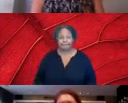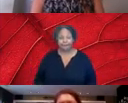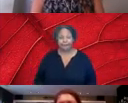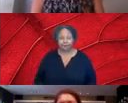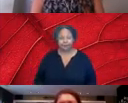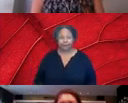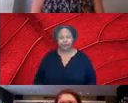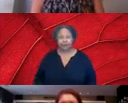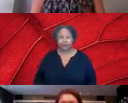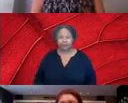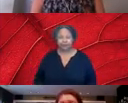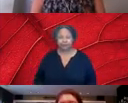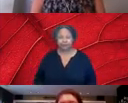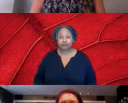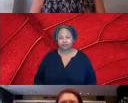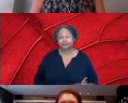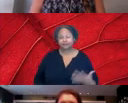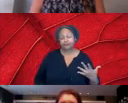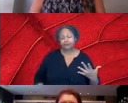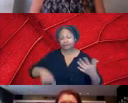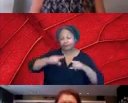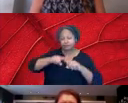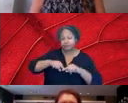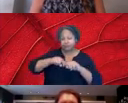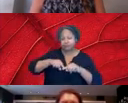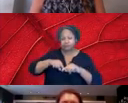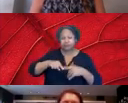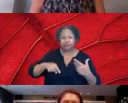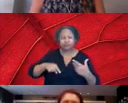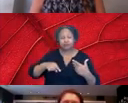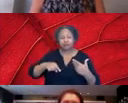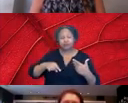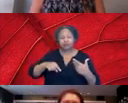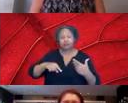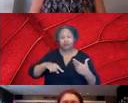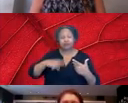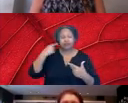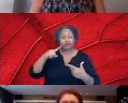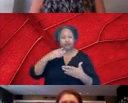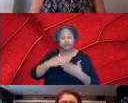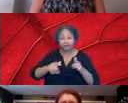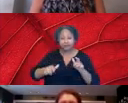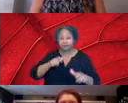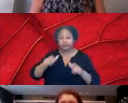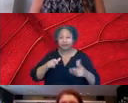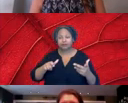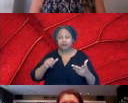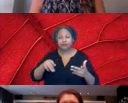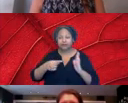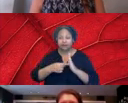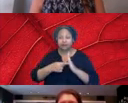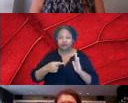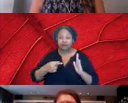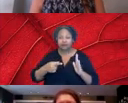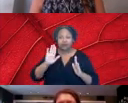is probably going to look different for some folks, but if you share your living and working time